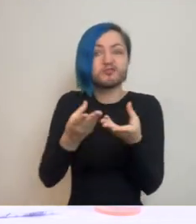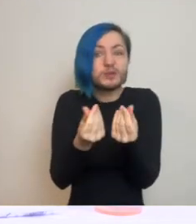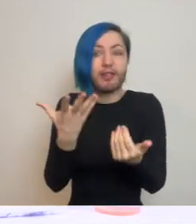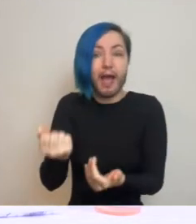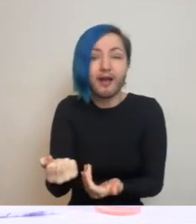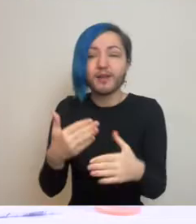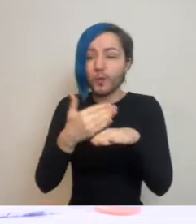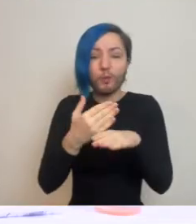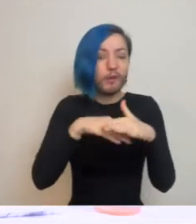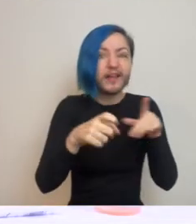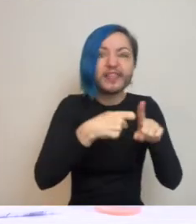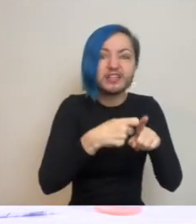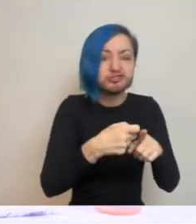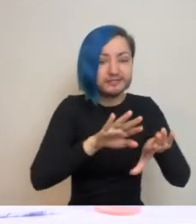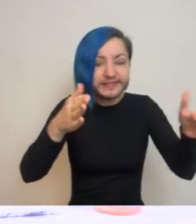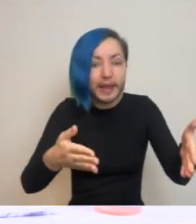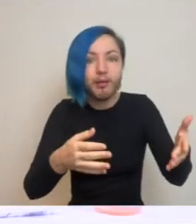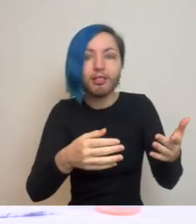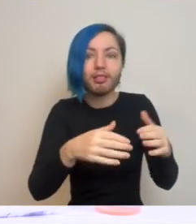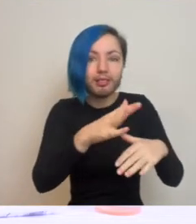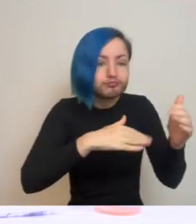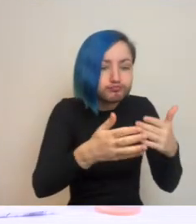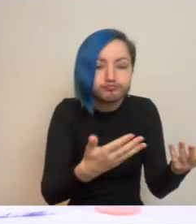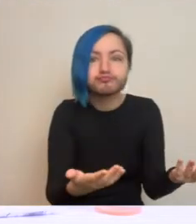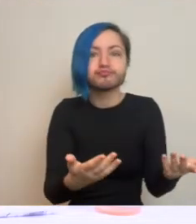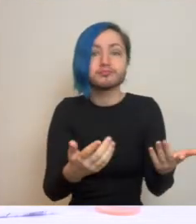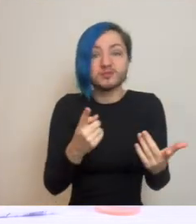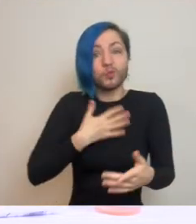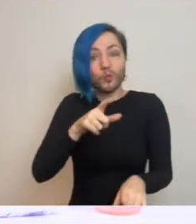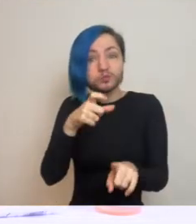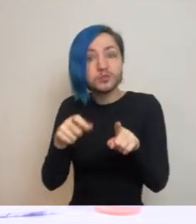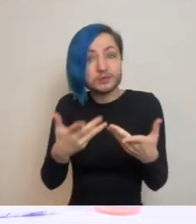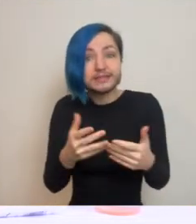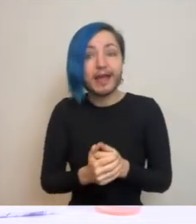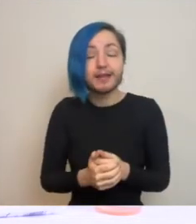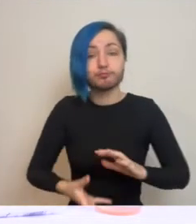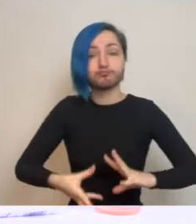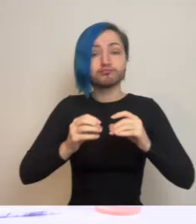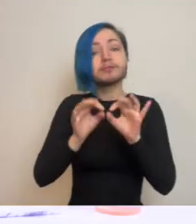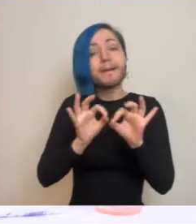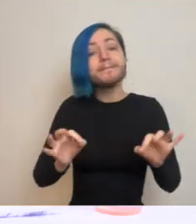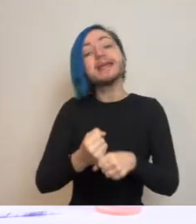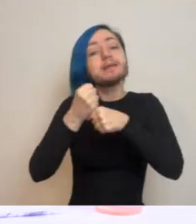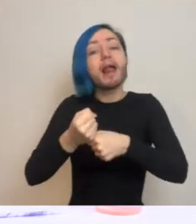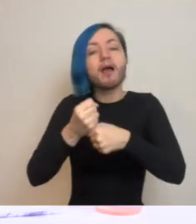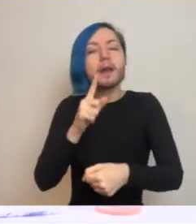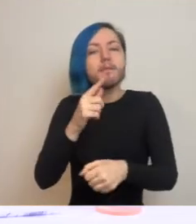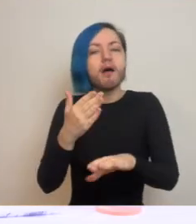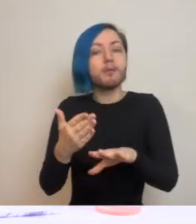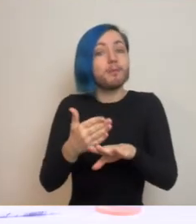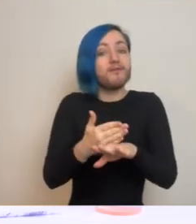and working on our kitchen table. And that's what I want you to do today. We're making a peace placard, and we've got a little